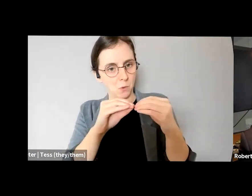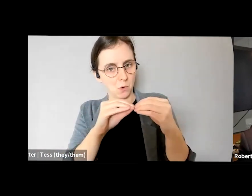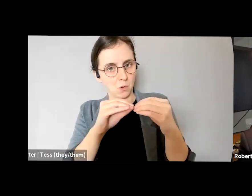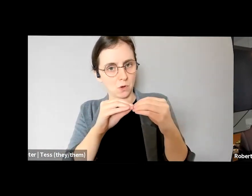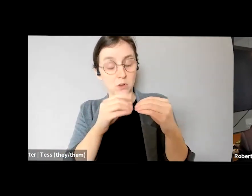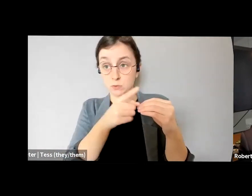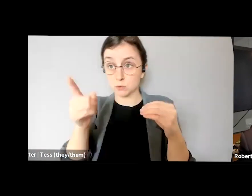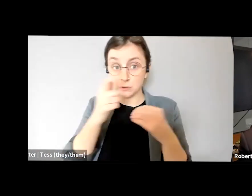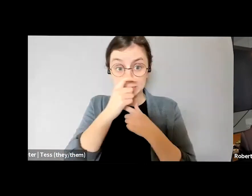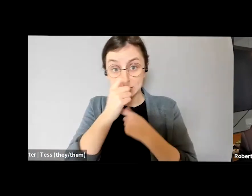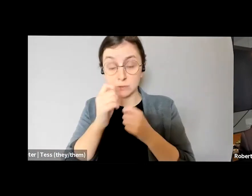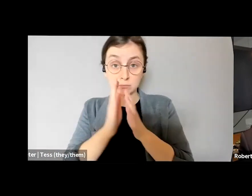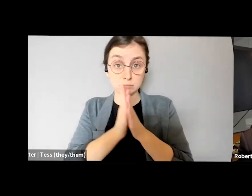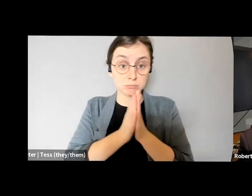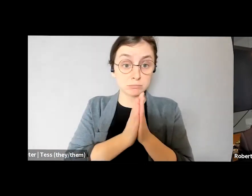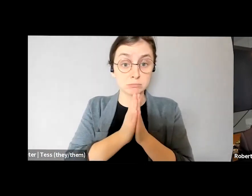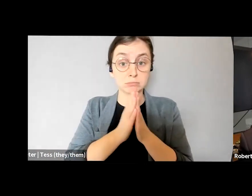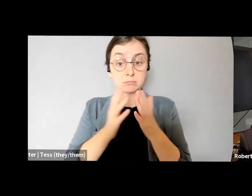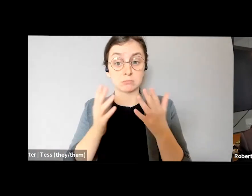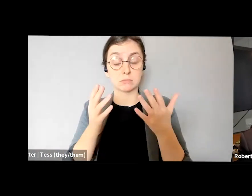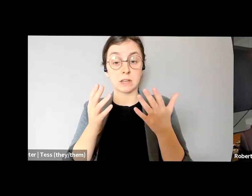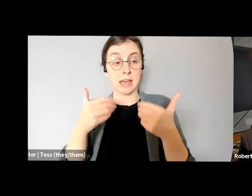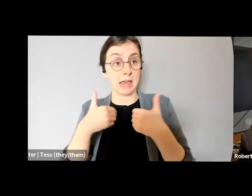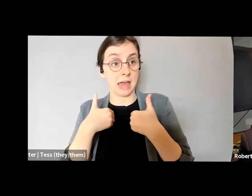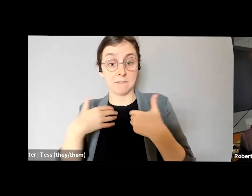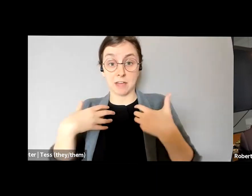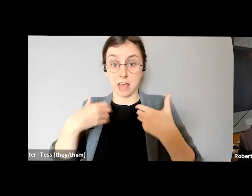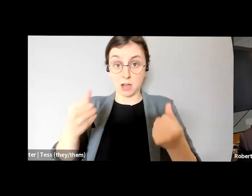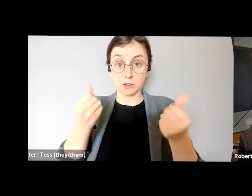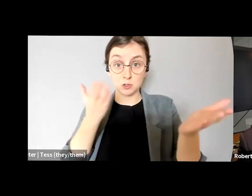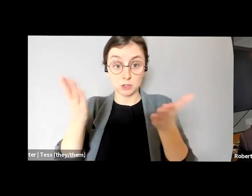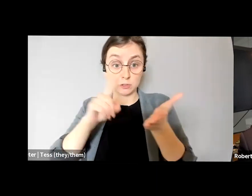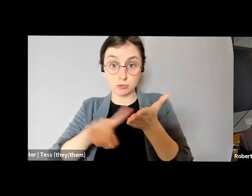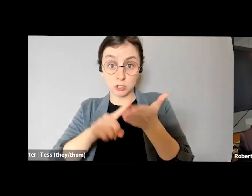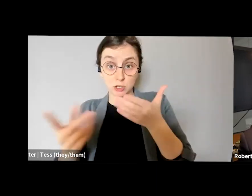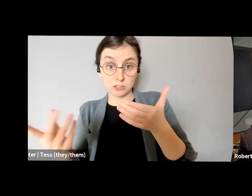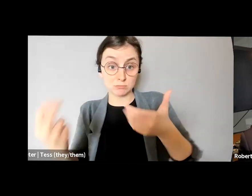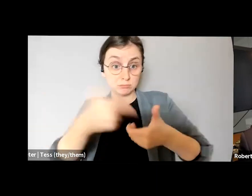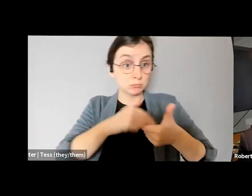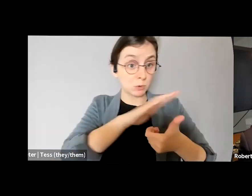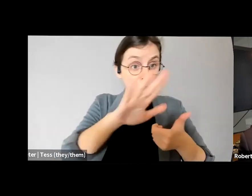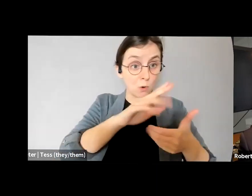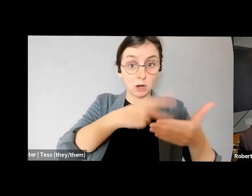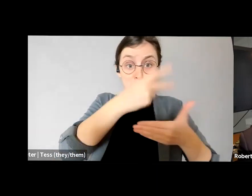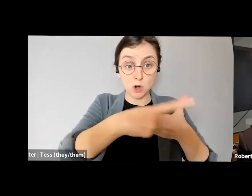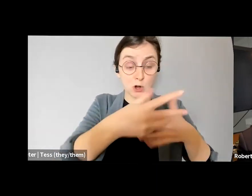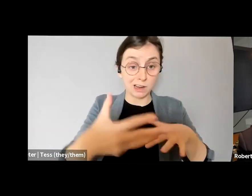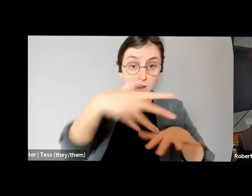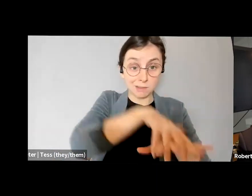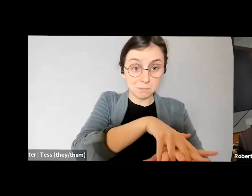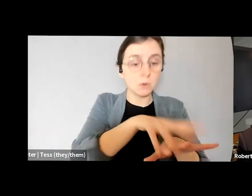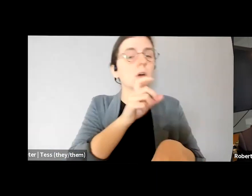are interested in either having embedded health services researchers in your programs or interested in conducting